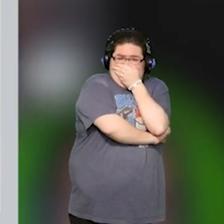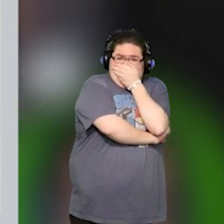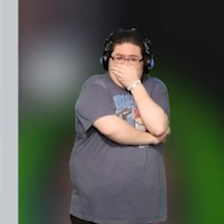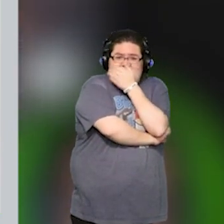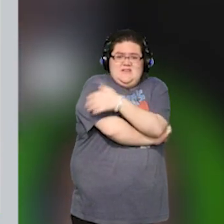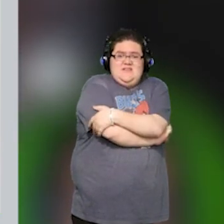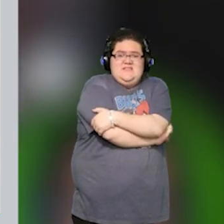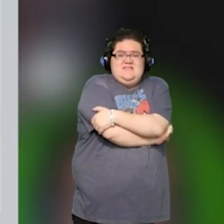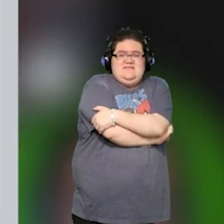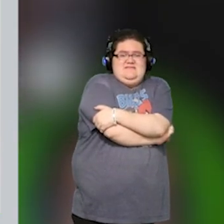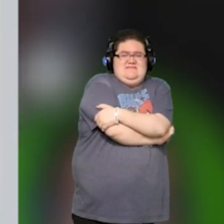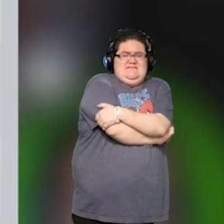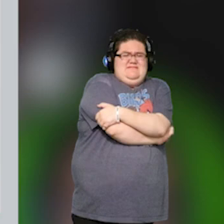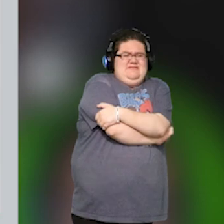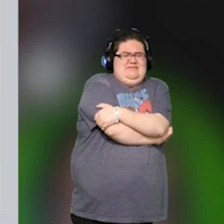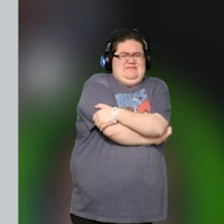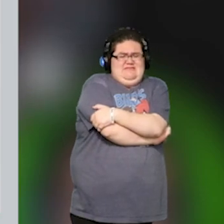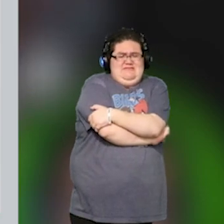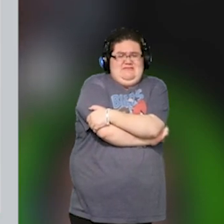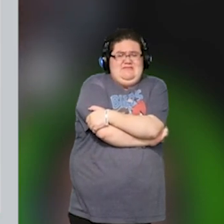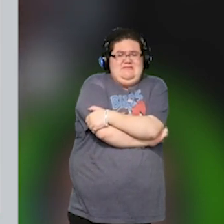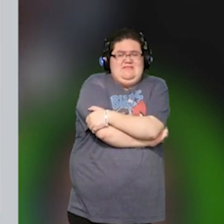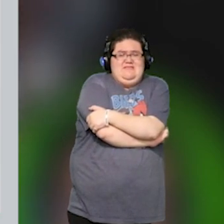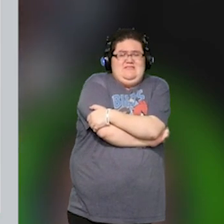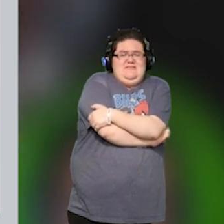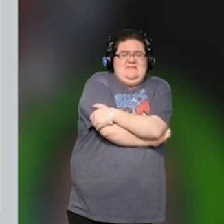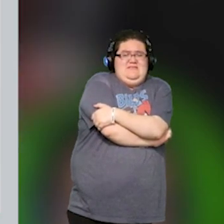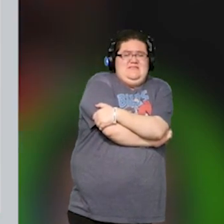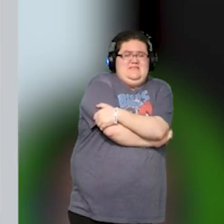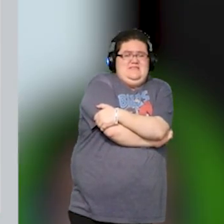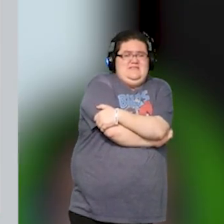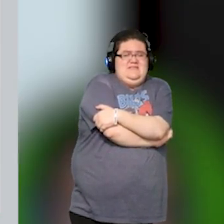Oh my god. Right to the nose.